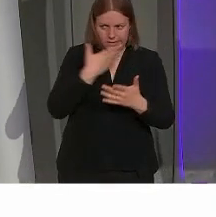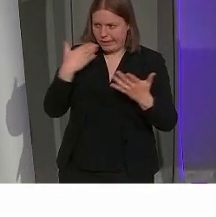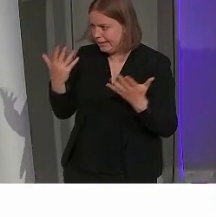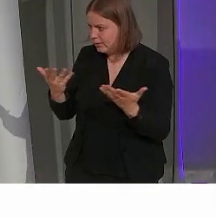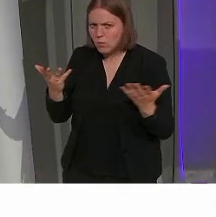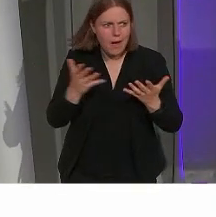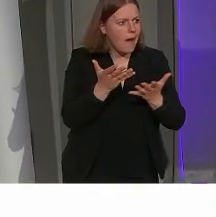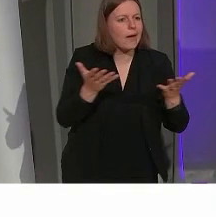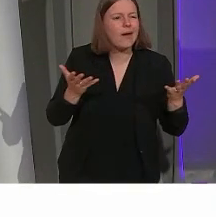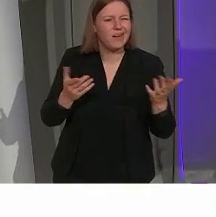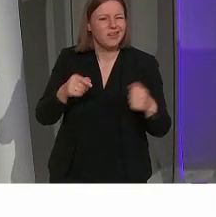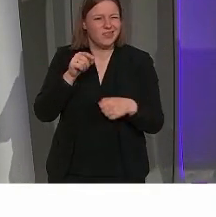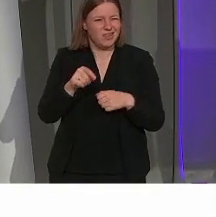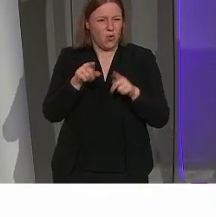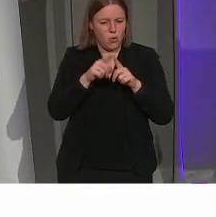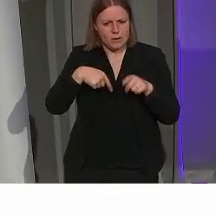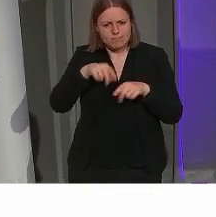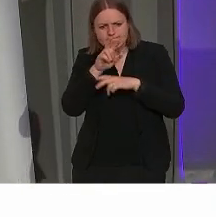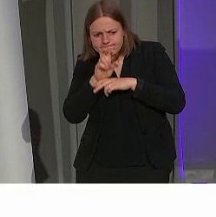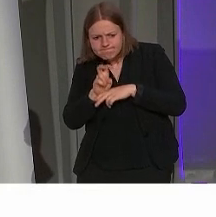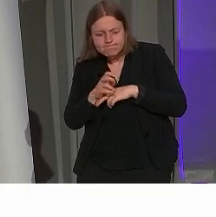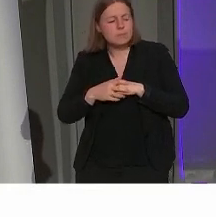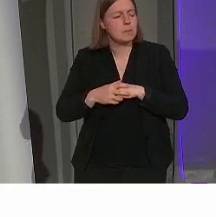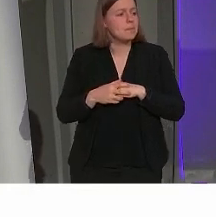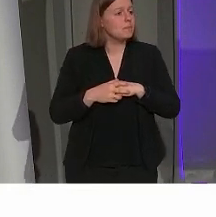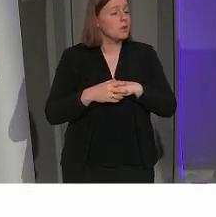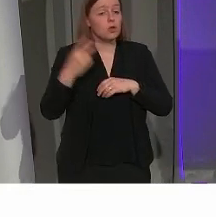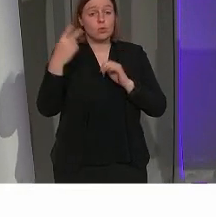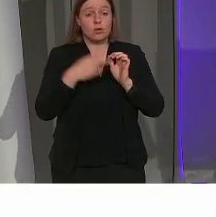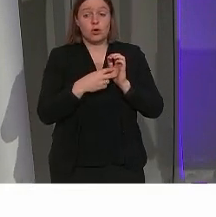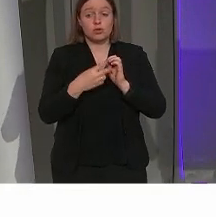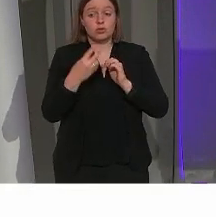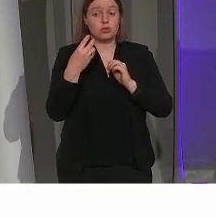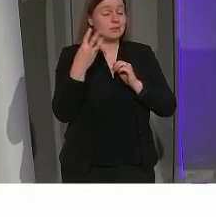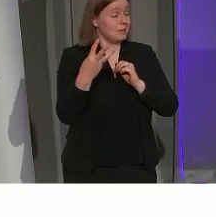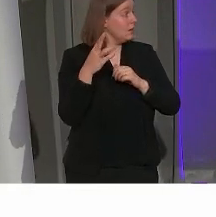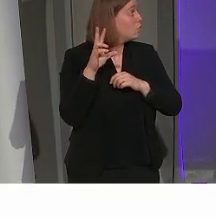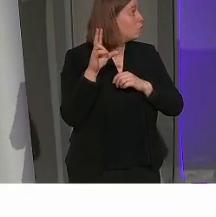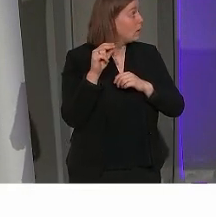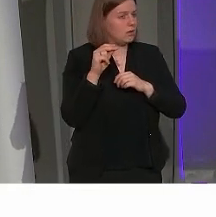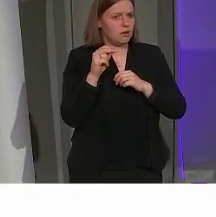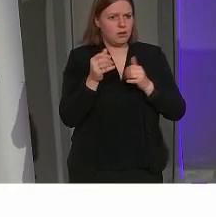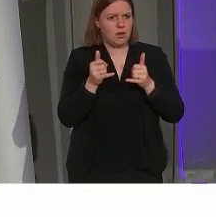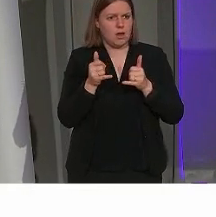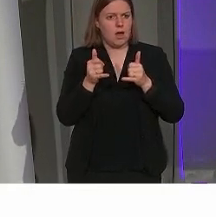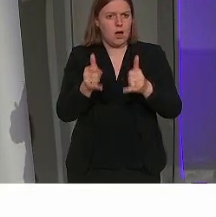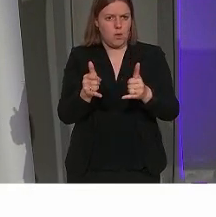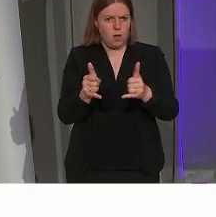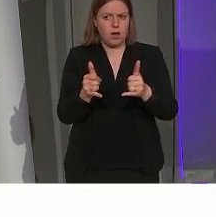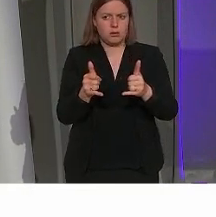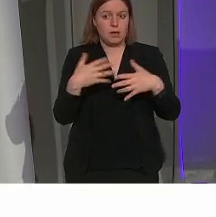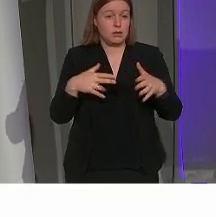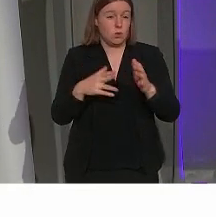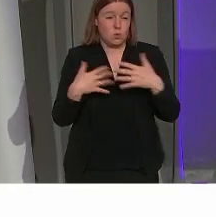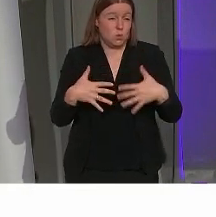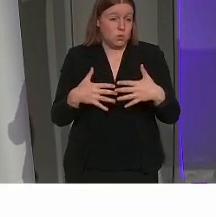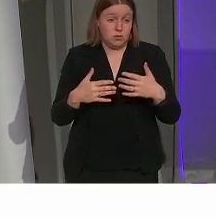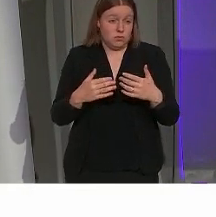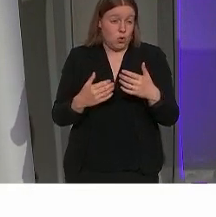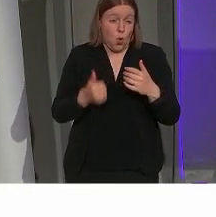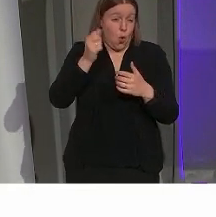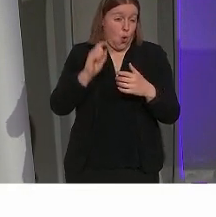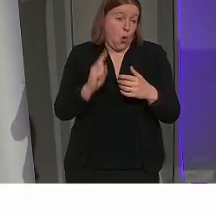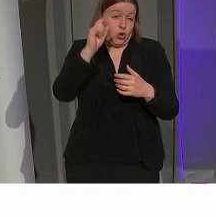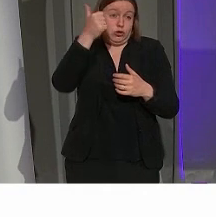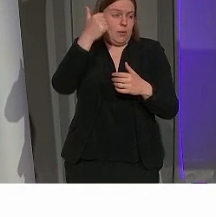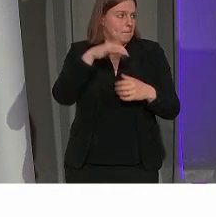The winner of the 2023 Friendly and Inclusive Spaces Award Medal for Excellence in Existing